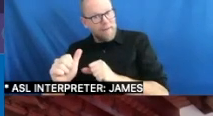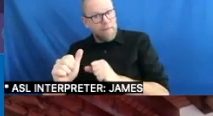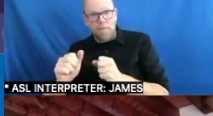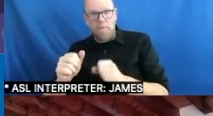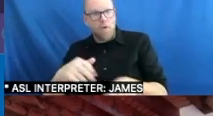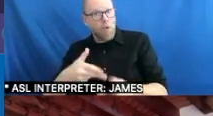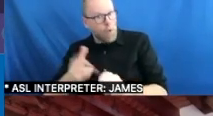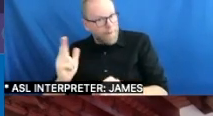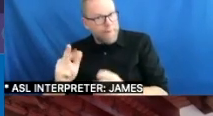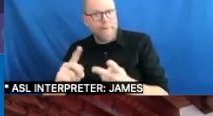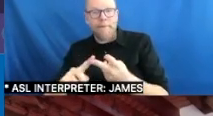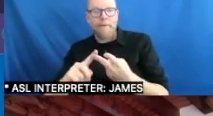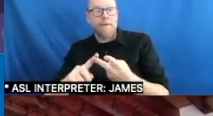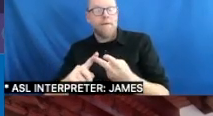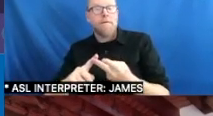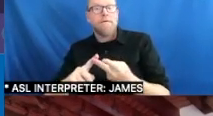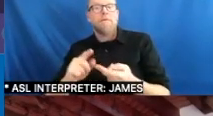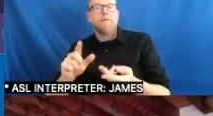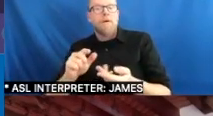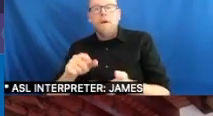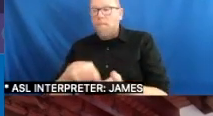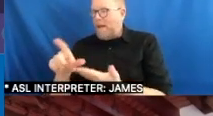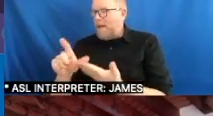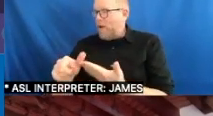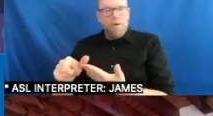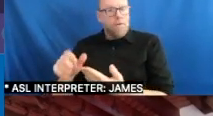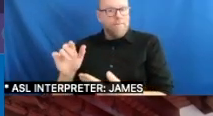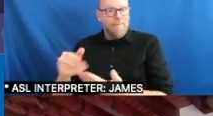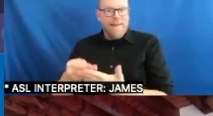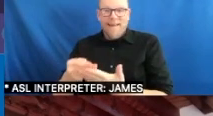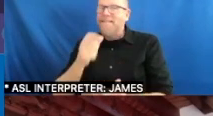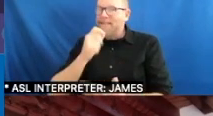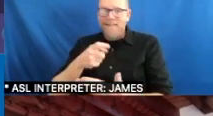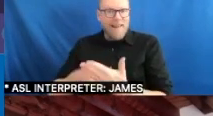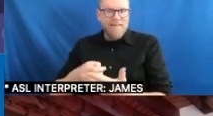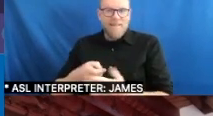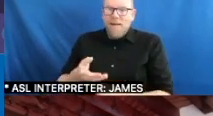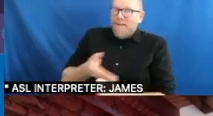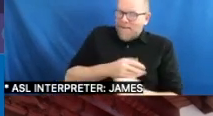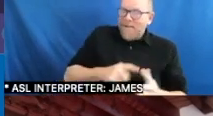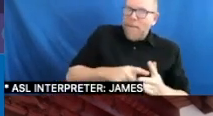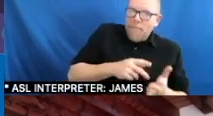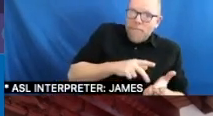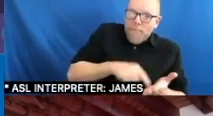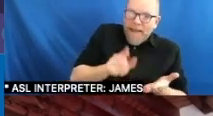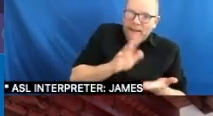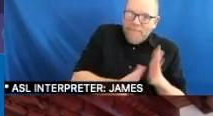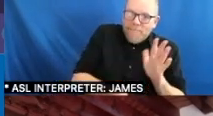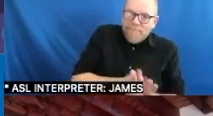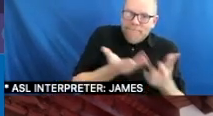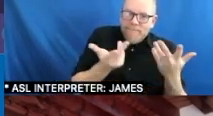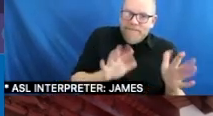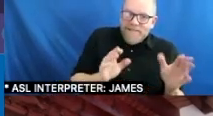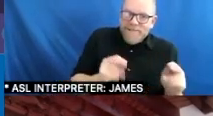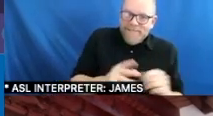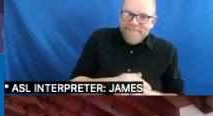paid that patronage distribution later, they don't have to pay taxes again on it. They've already paid taxes on it. So, how